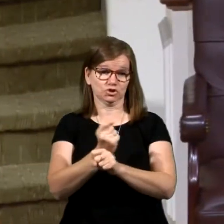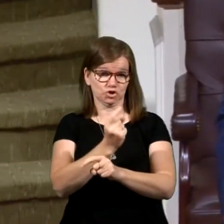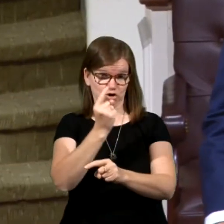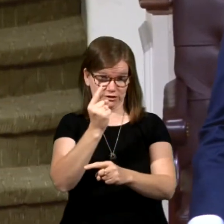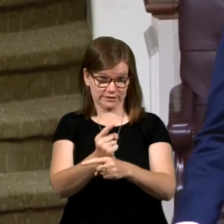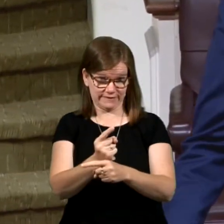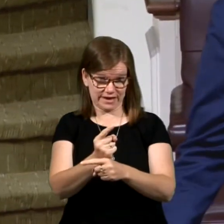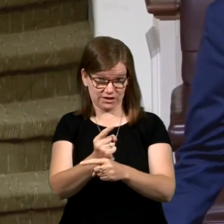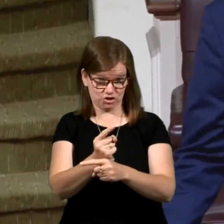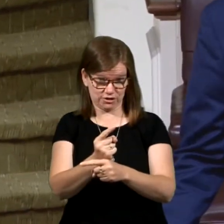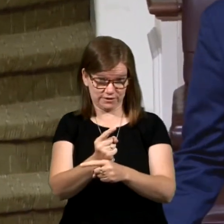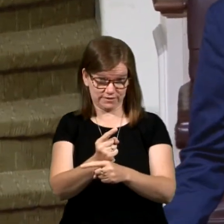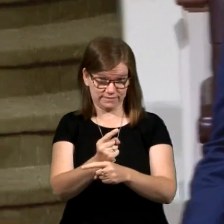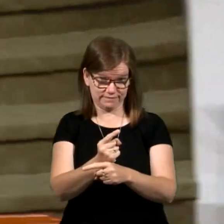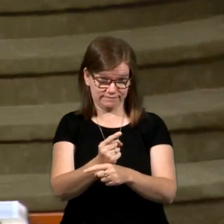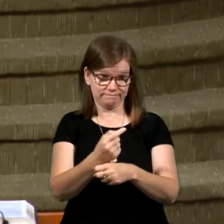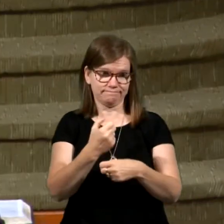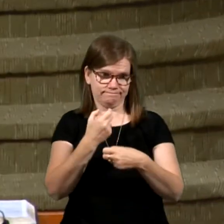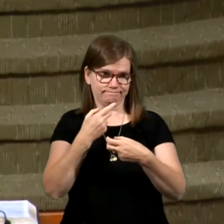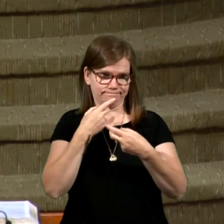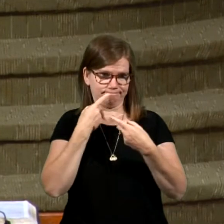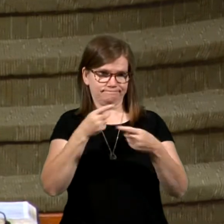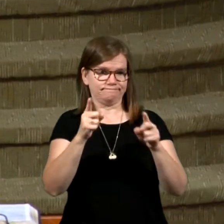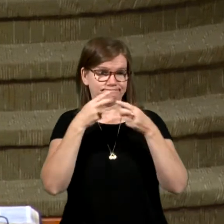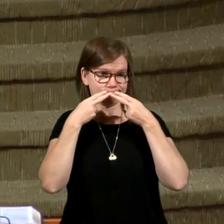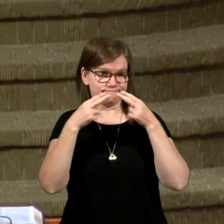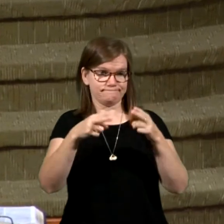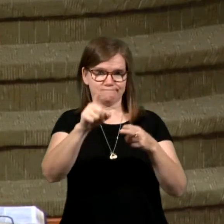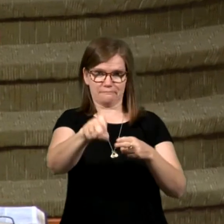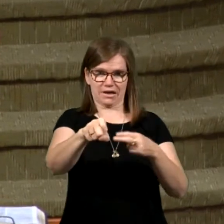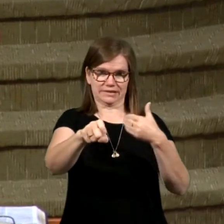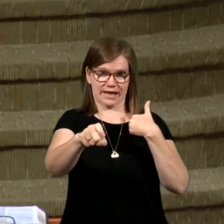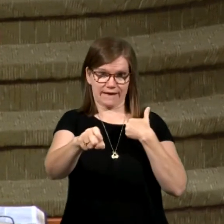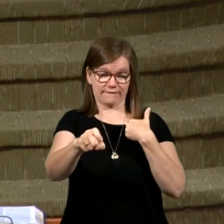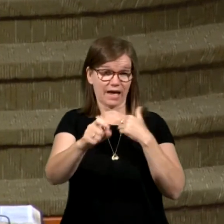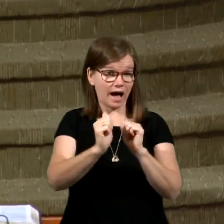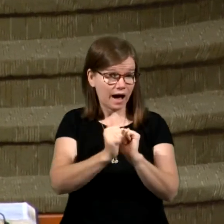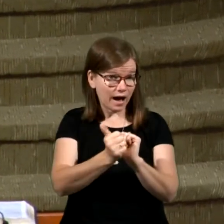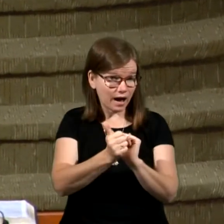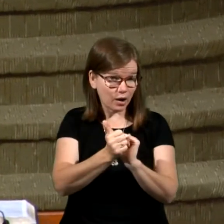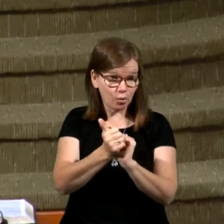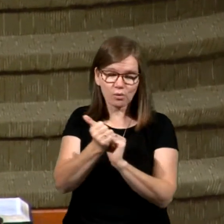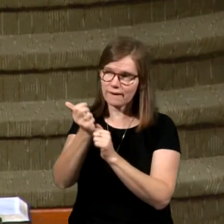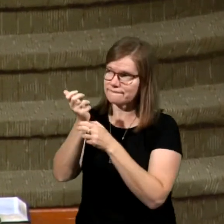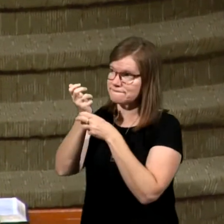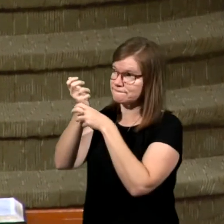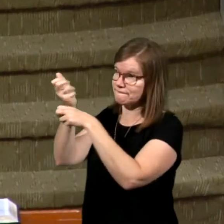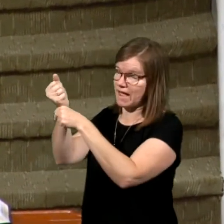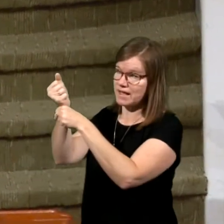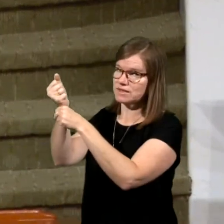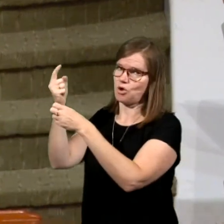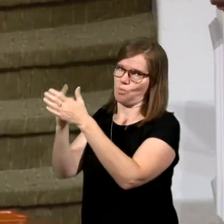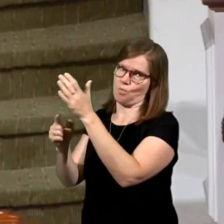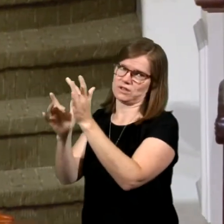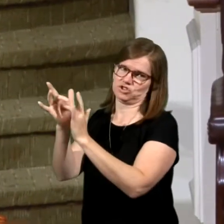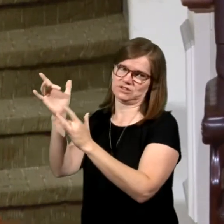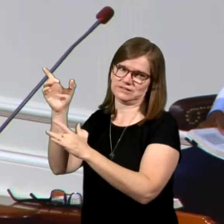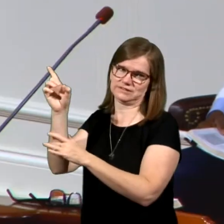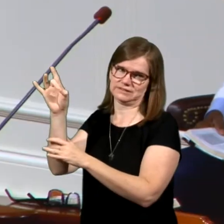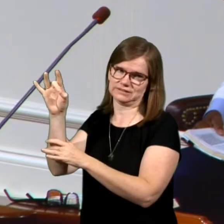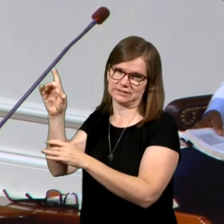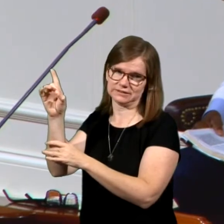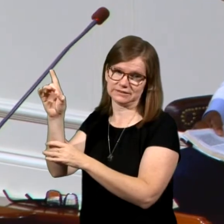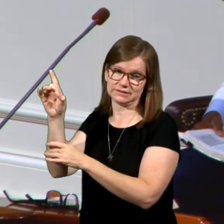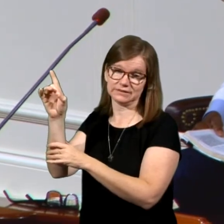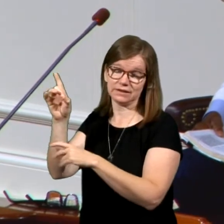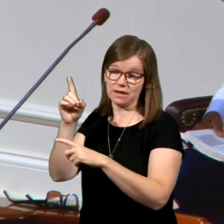Justification, you've got to have it. It happens because of faith in what Jesus did, but when you're justified, you have